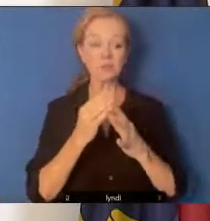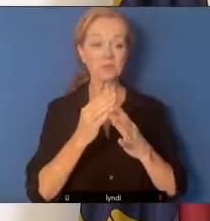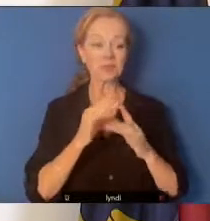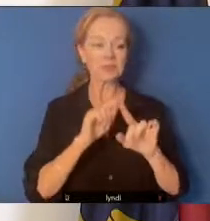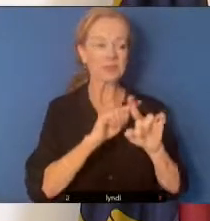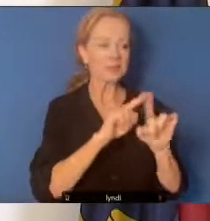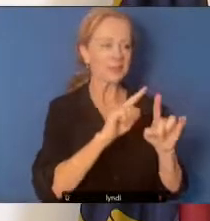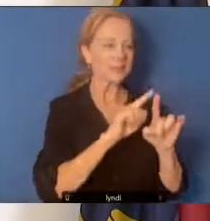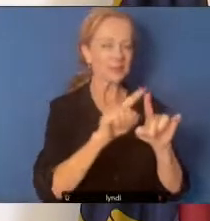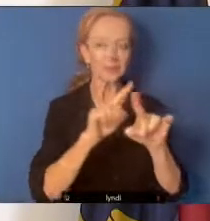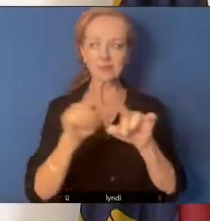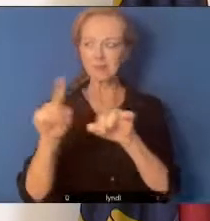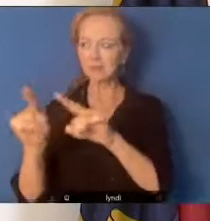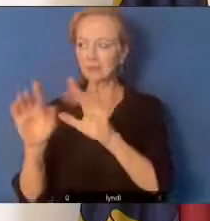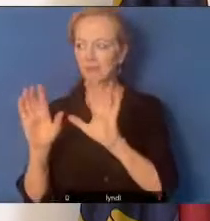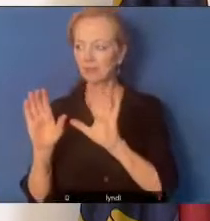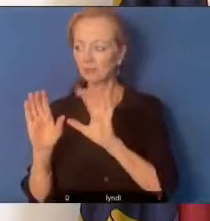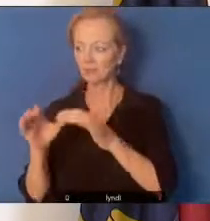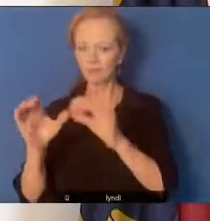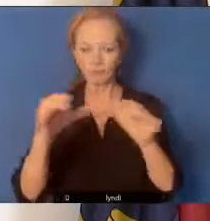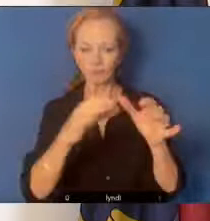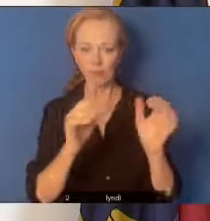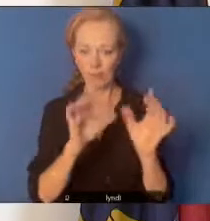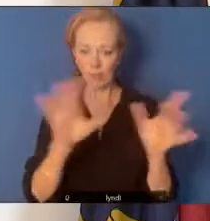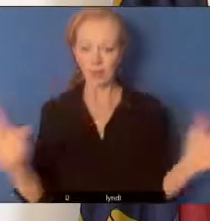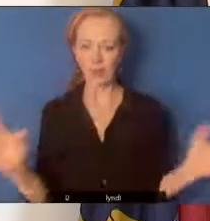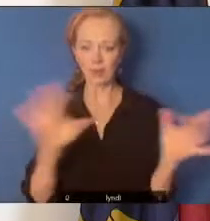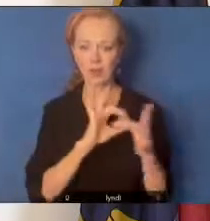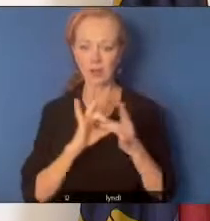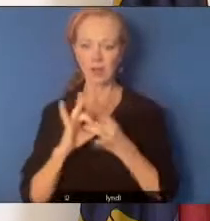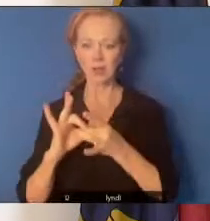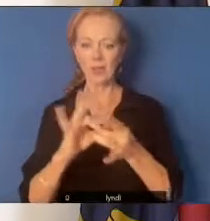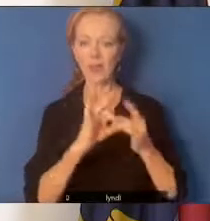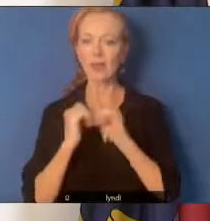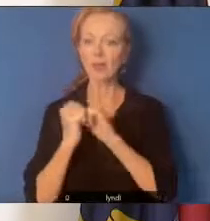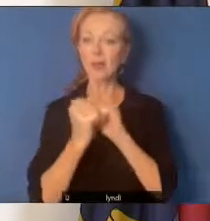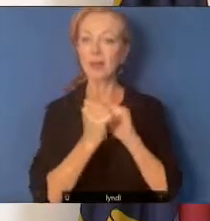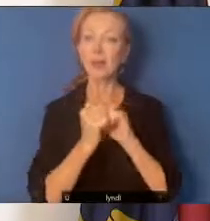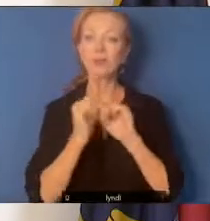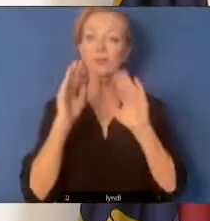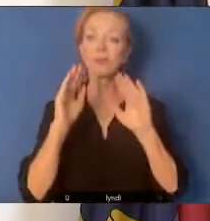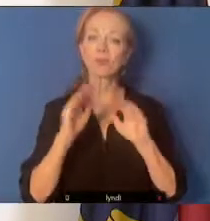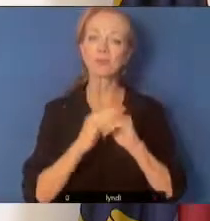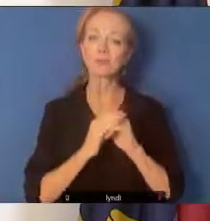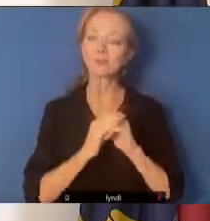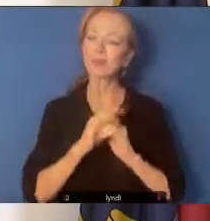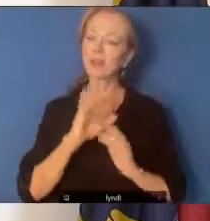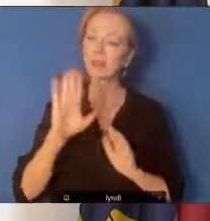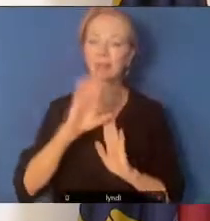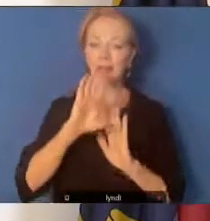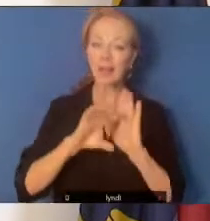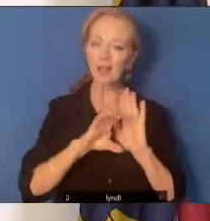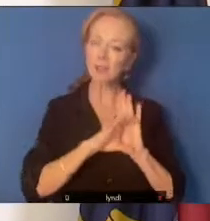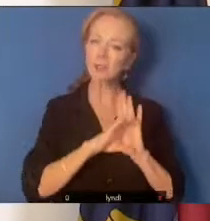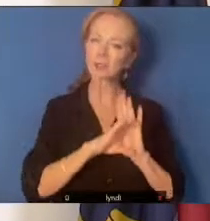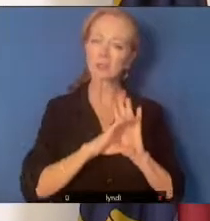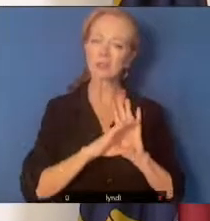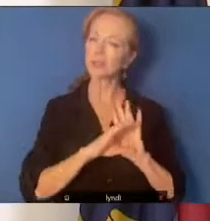divisions, it just speaks volumes for them in a profession and their character.